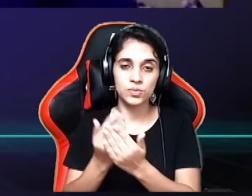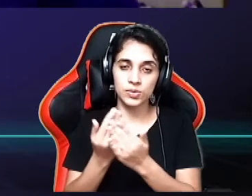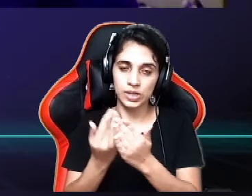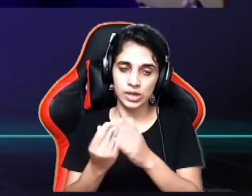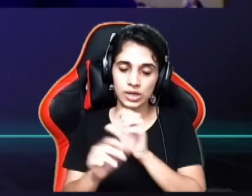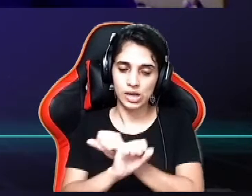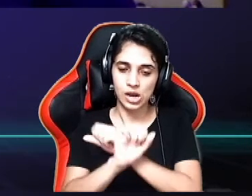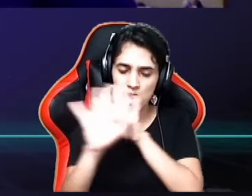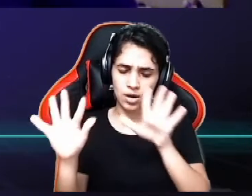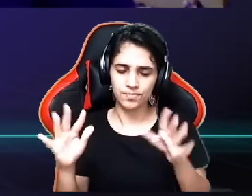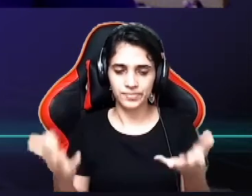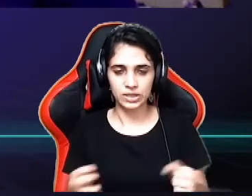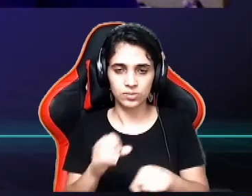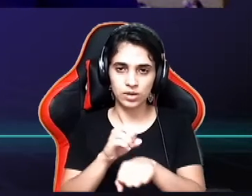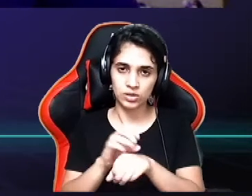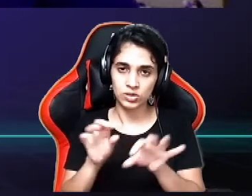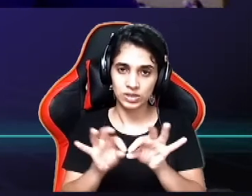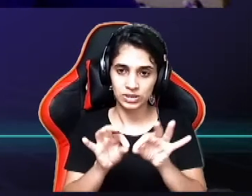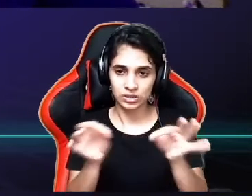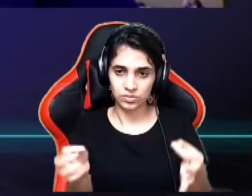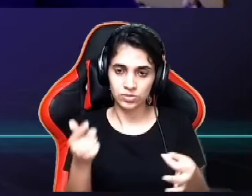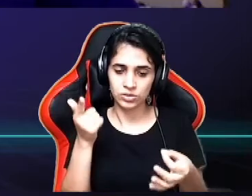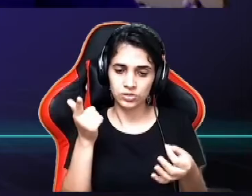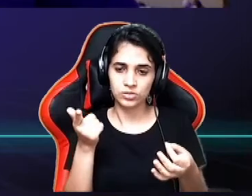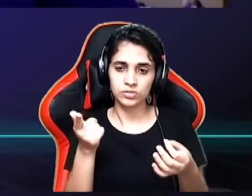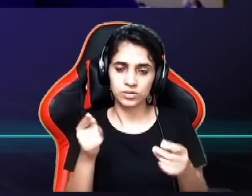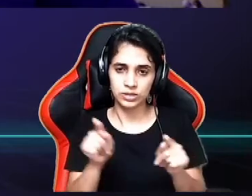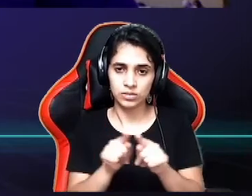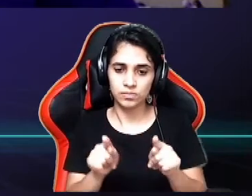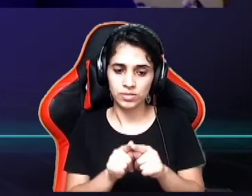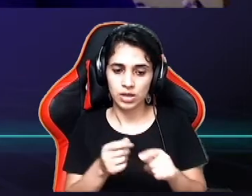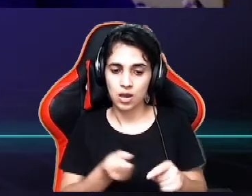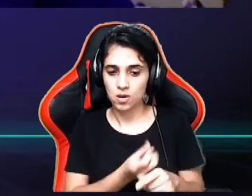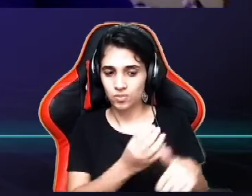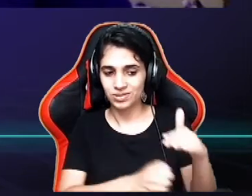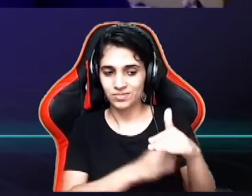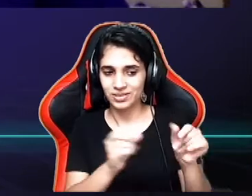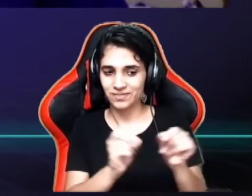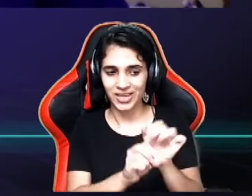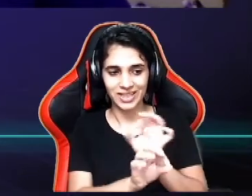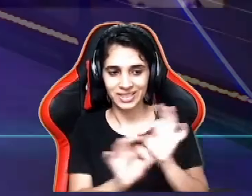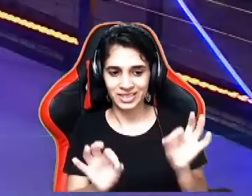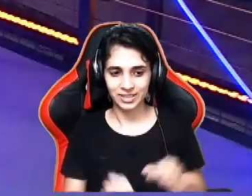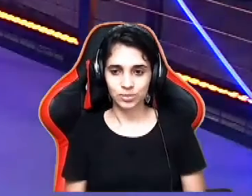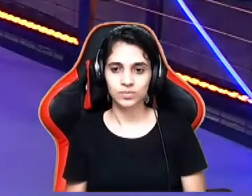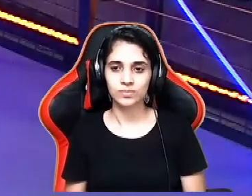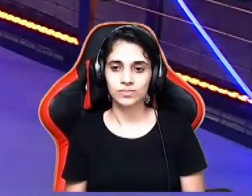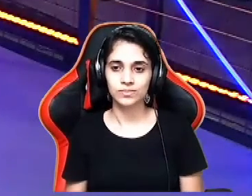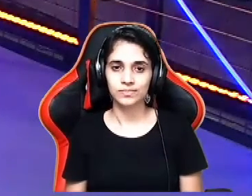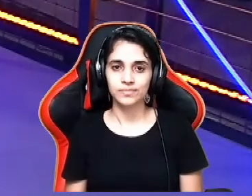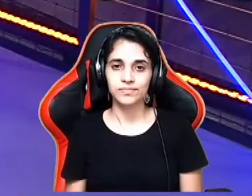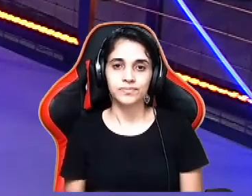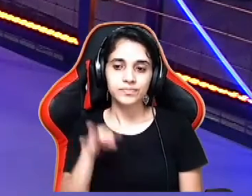worth any more effort. It's simple advice. Many people know this, but I've seen lots of studios not doing it.